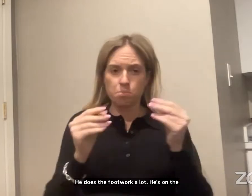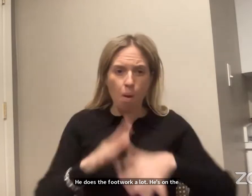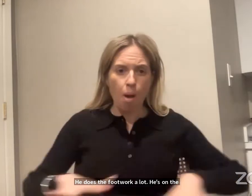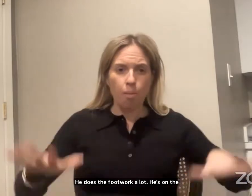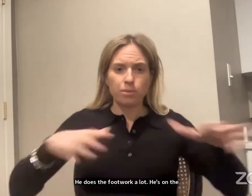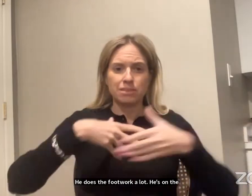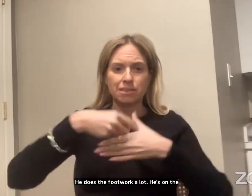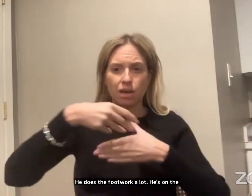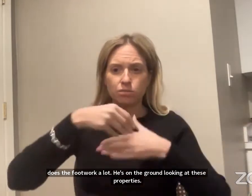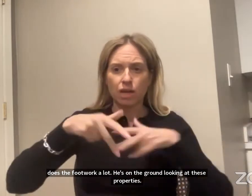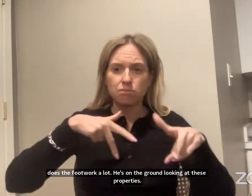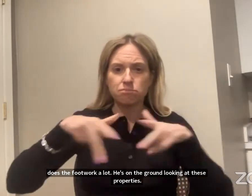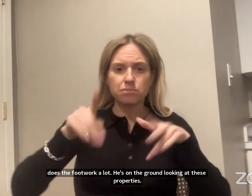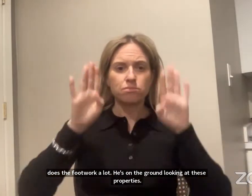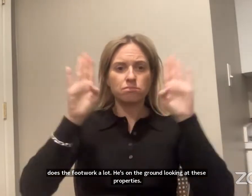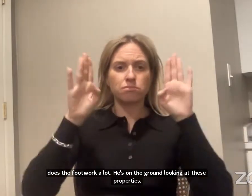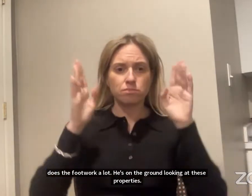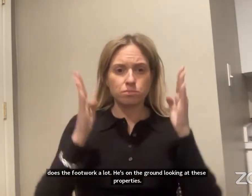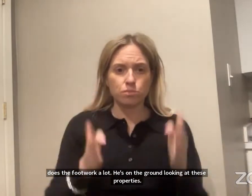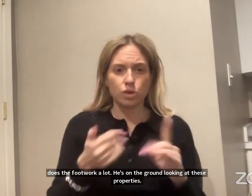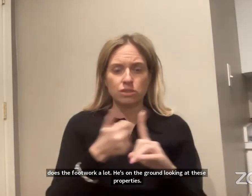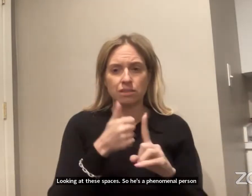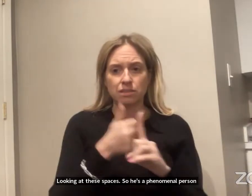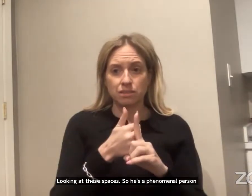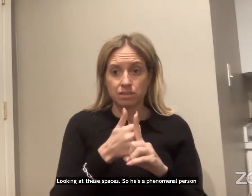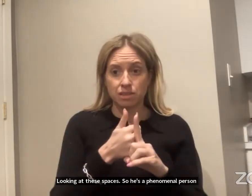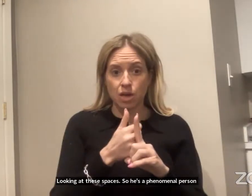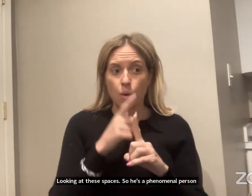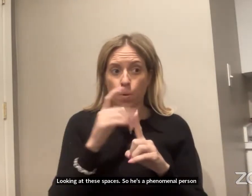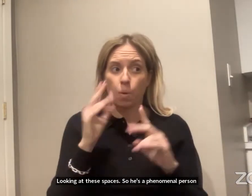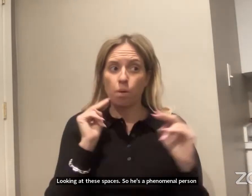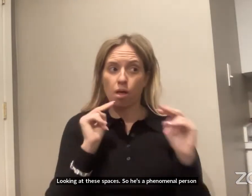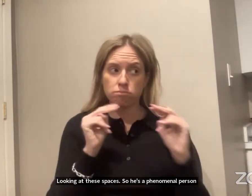So he's a phenomenal person that